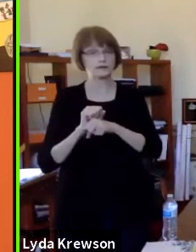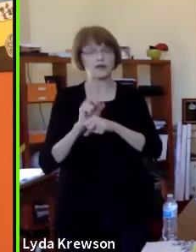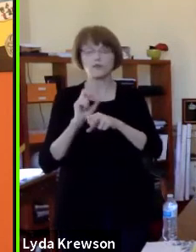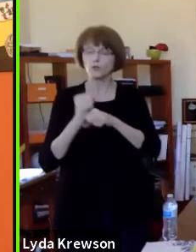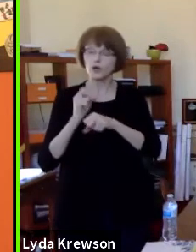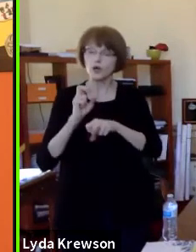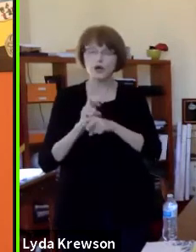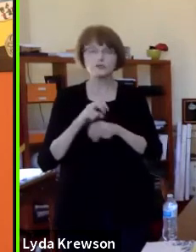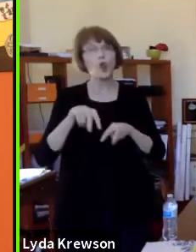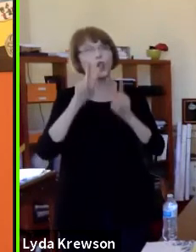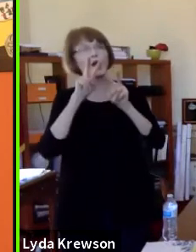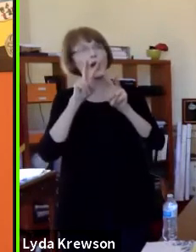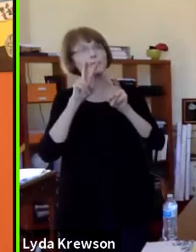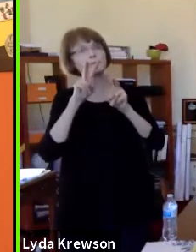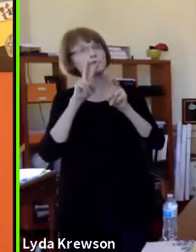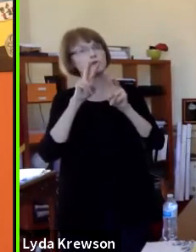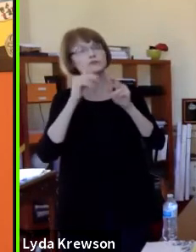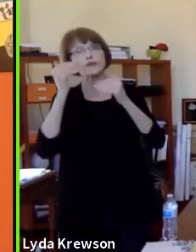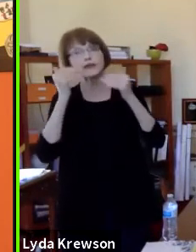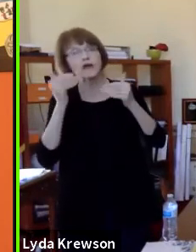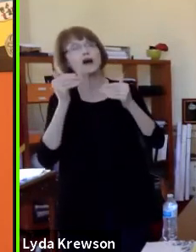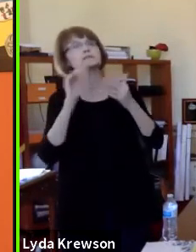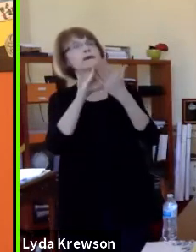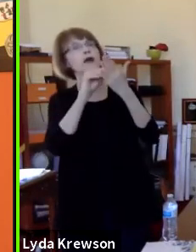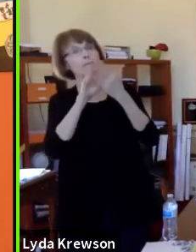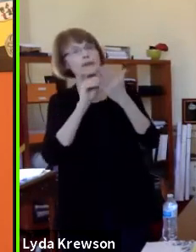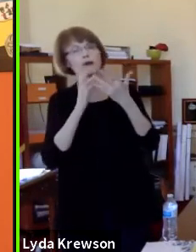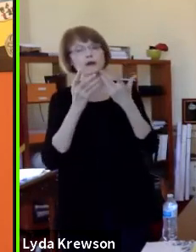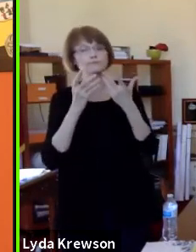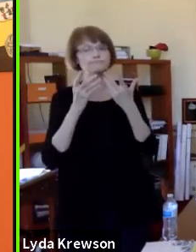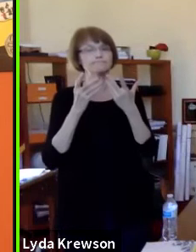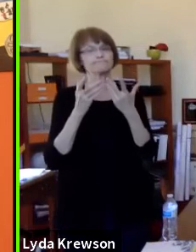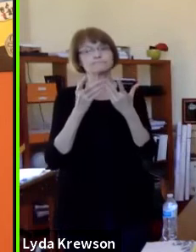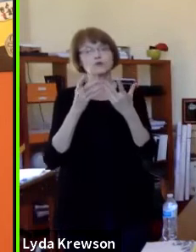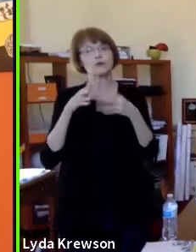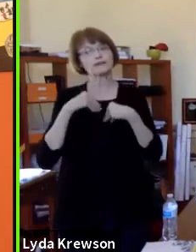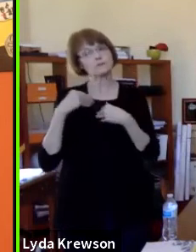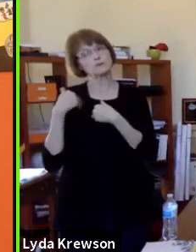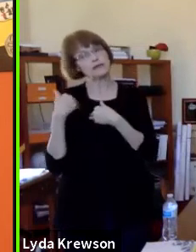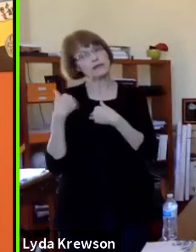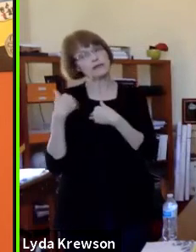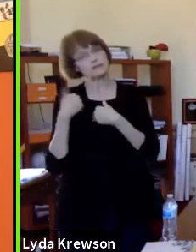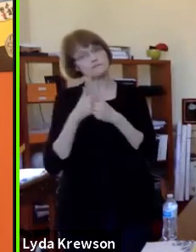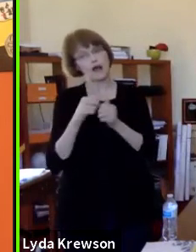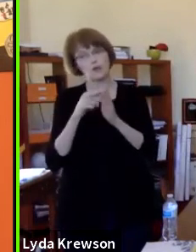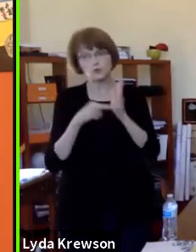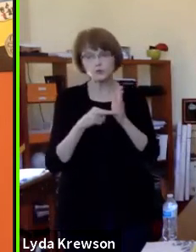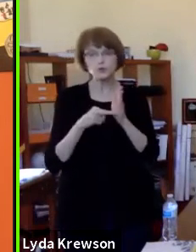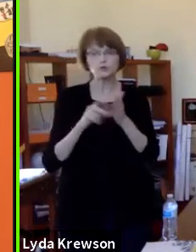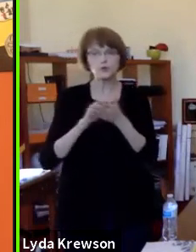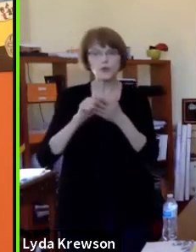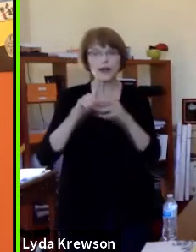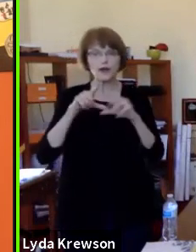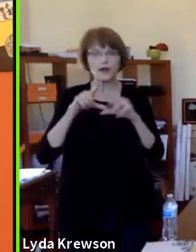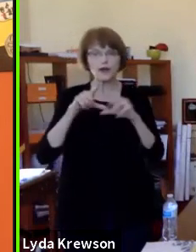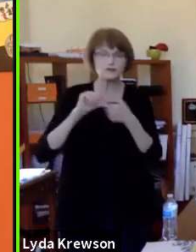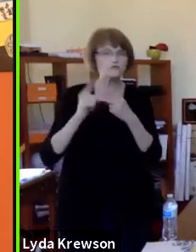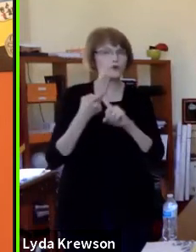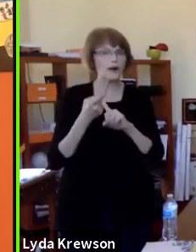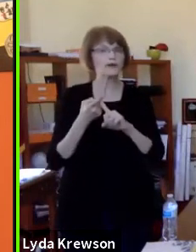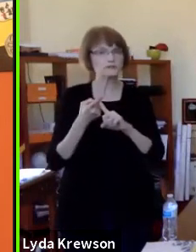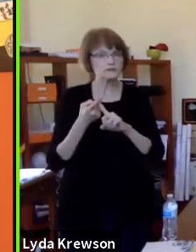it. So do your part, help out, follow the rules, write cards to some of your friends,